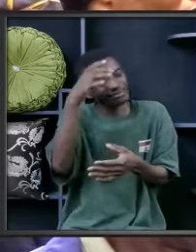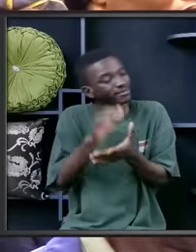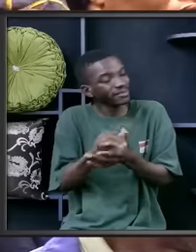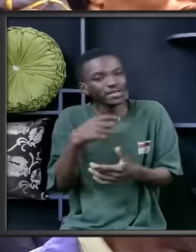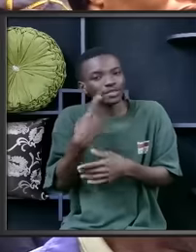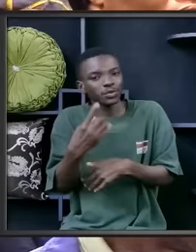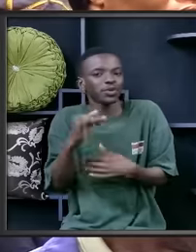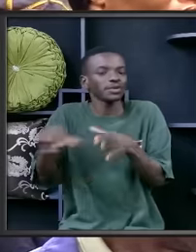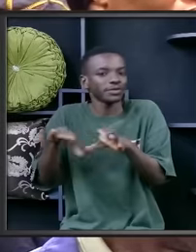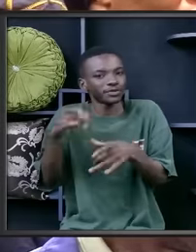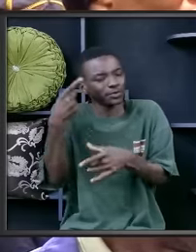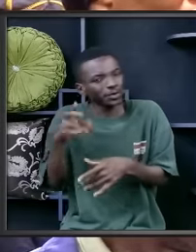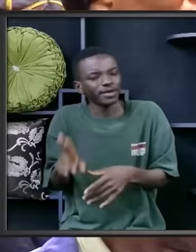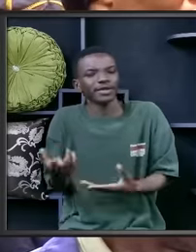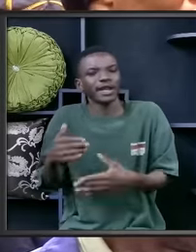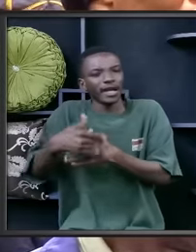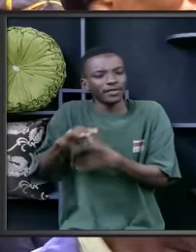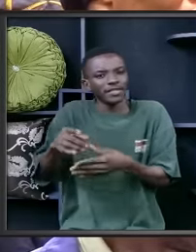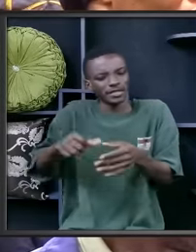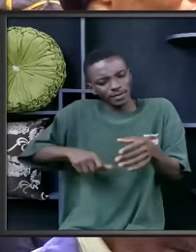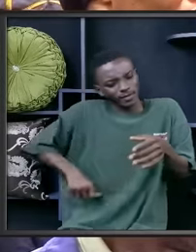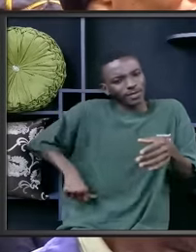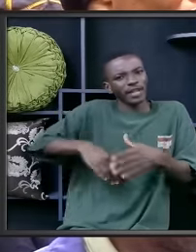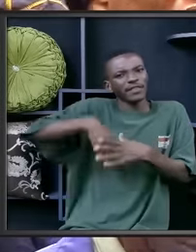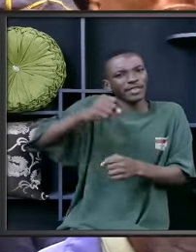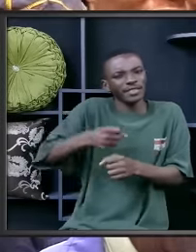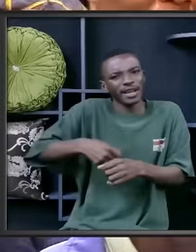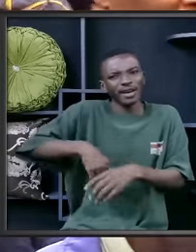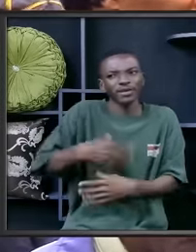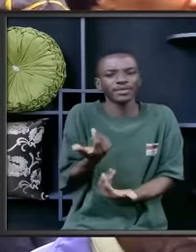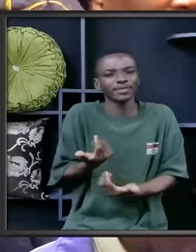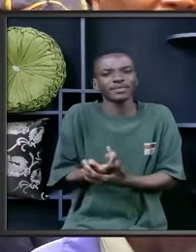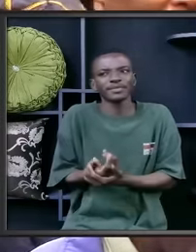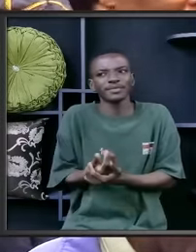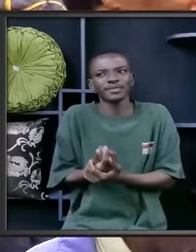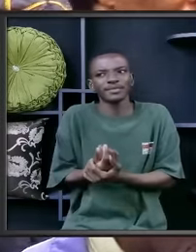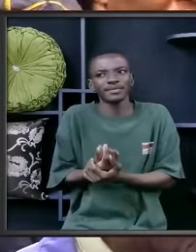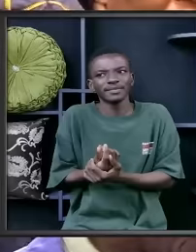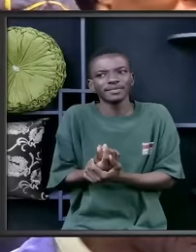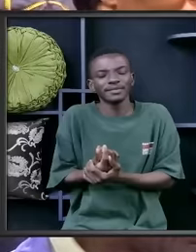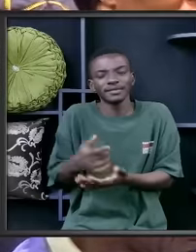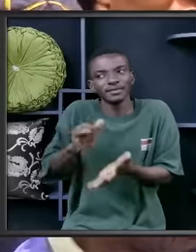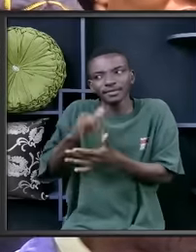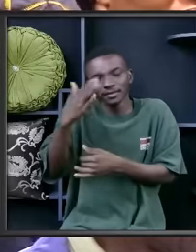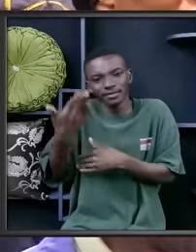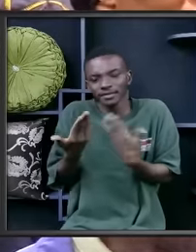You don't see him. Because now after that operation, now everything come out. So